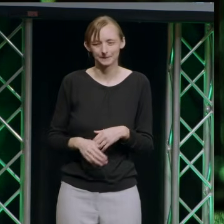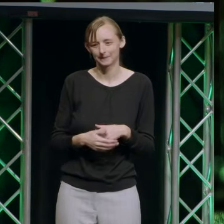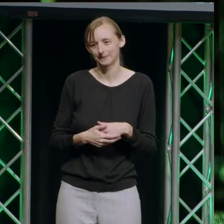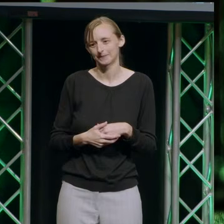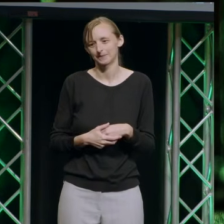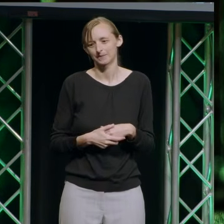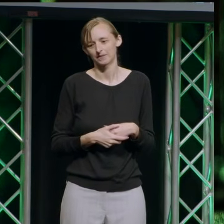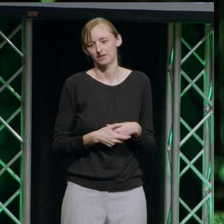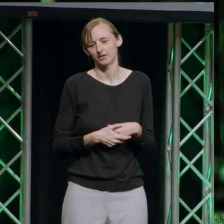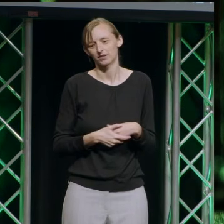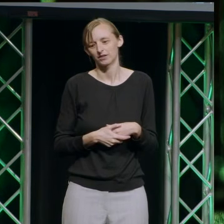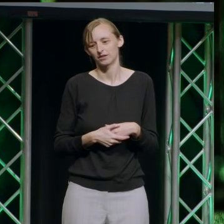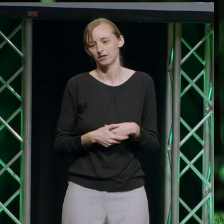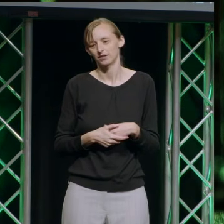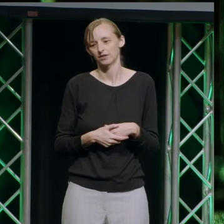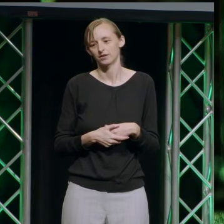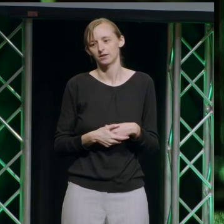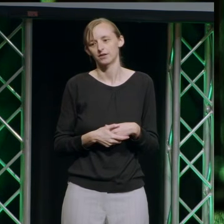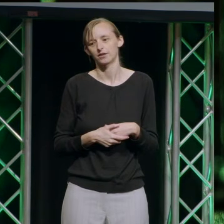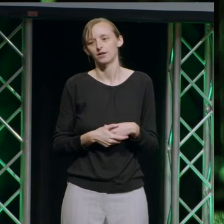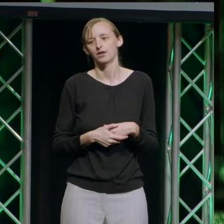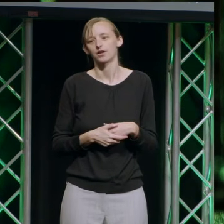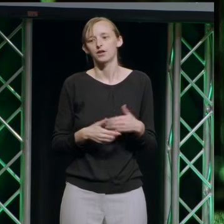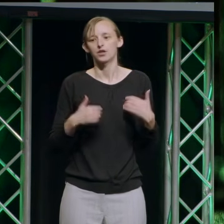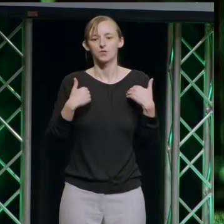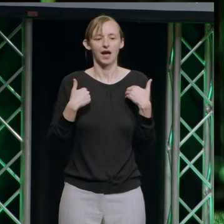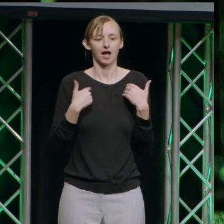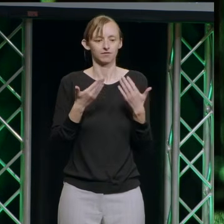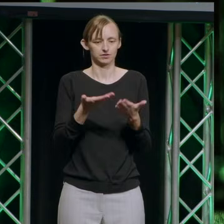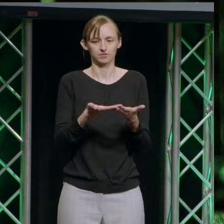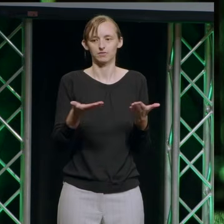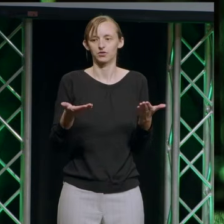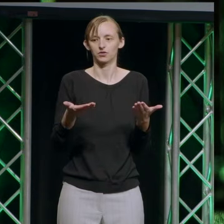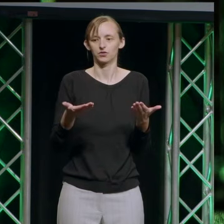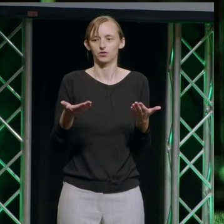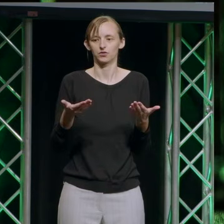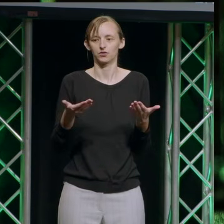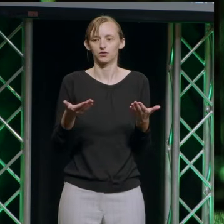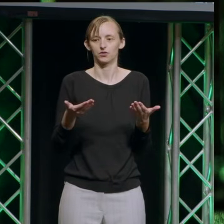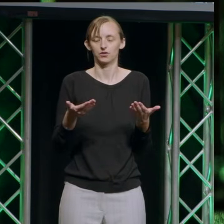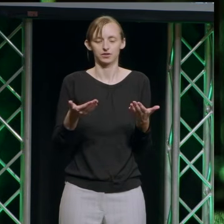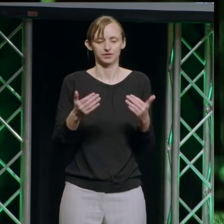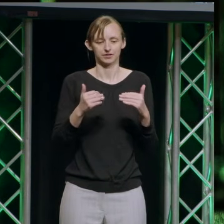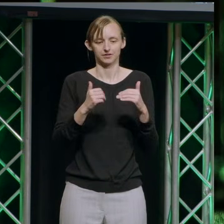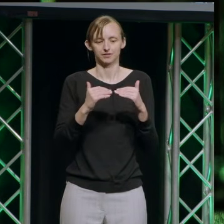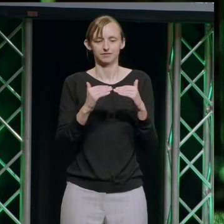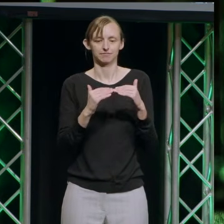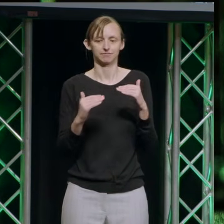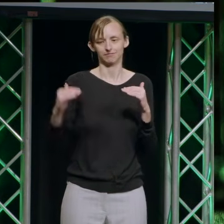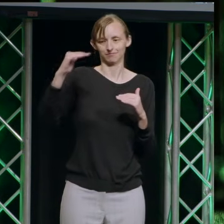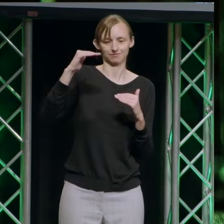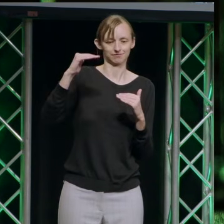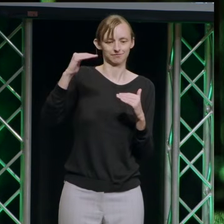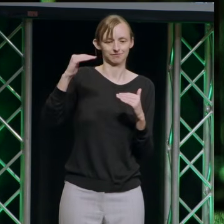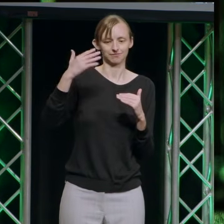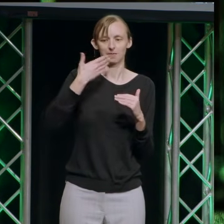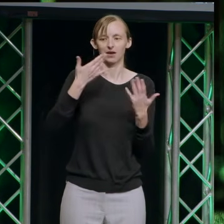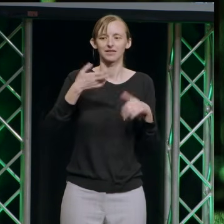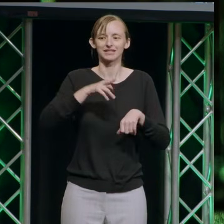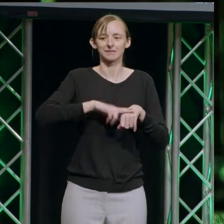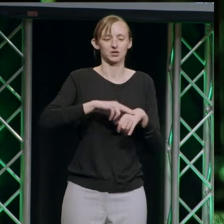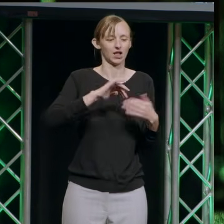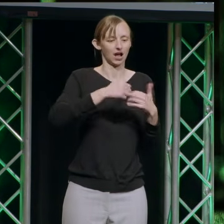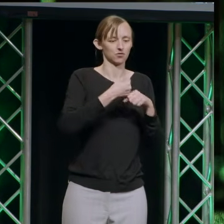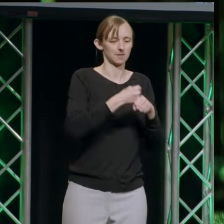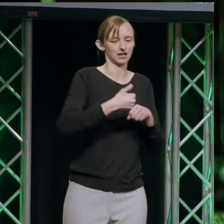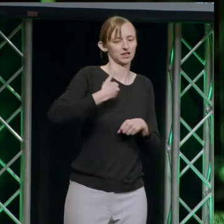What you've got here is a product that's so far superior to the typical way of making